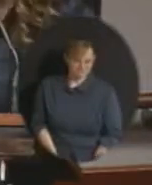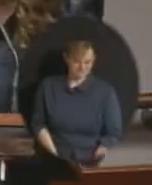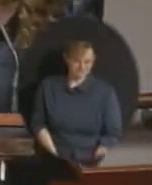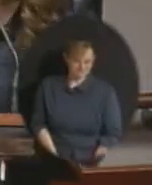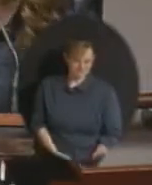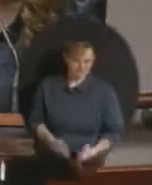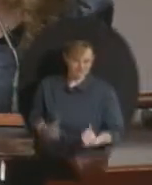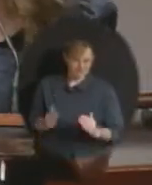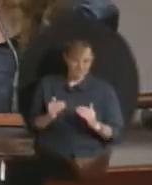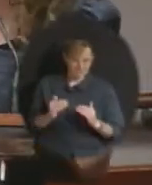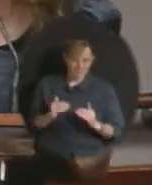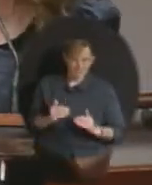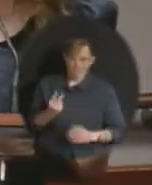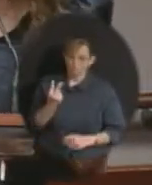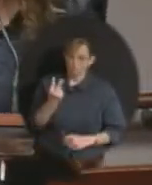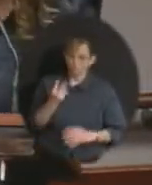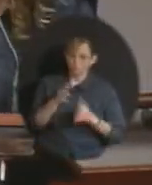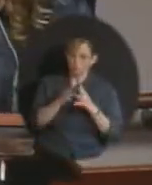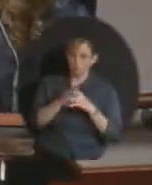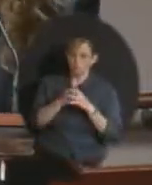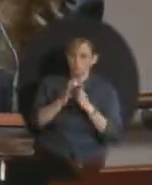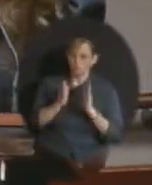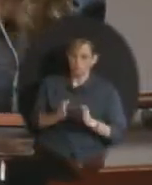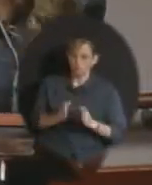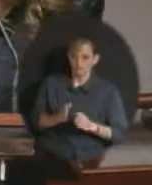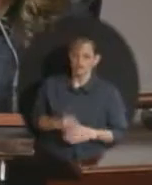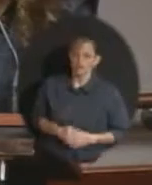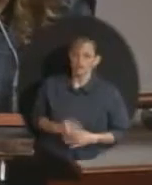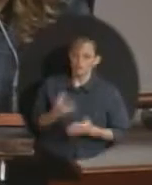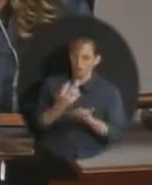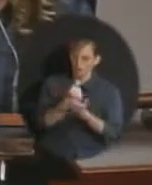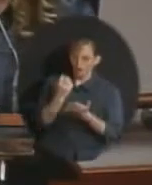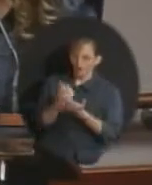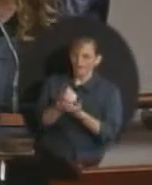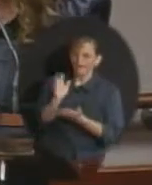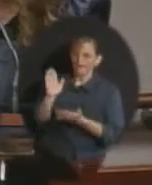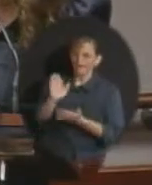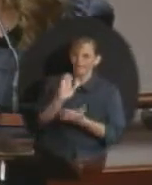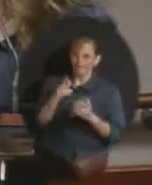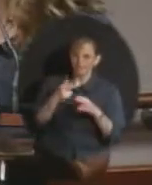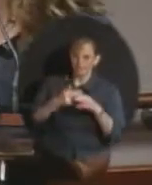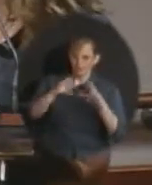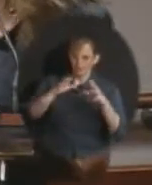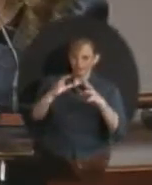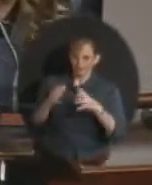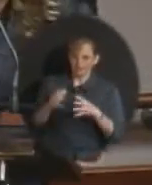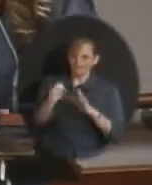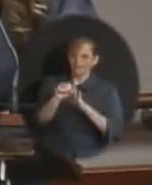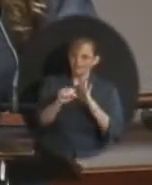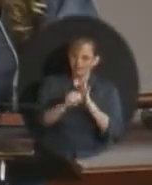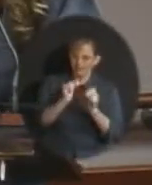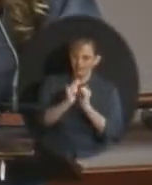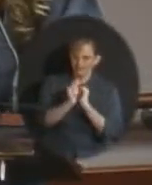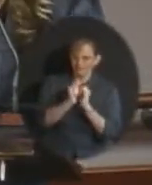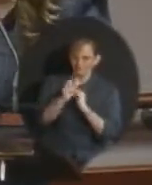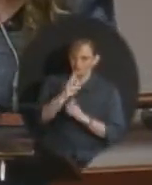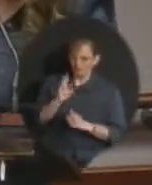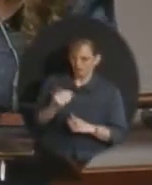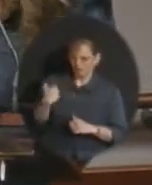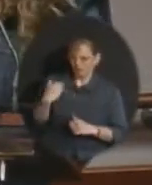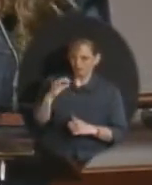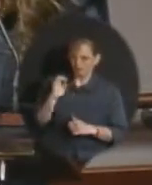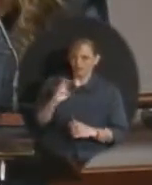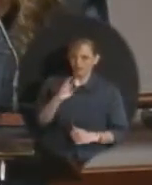Next, we are recognizing 2 wrestlers who won in their respective weight classes at the state competition in Wichita in February.